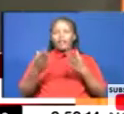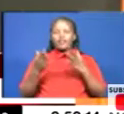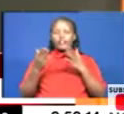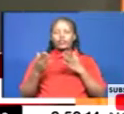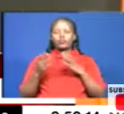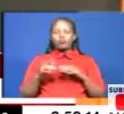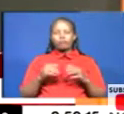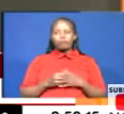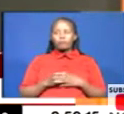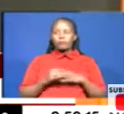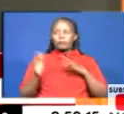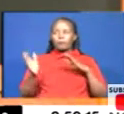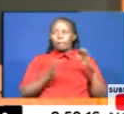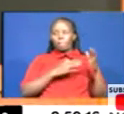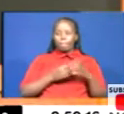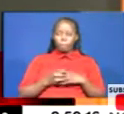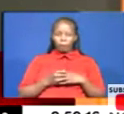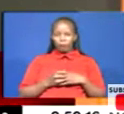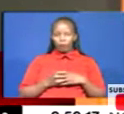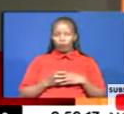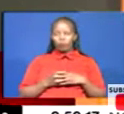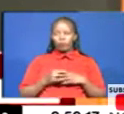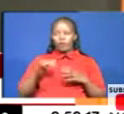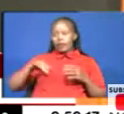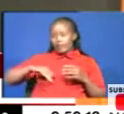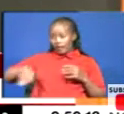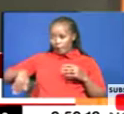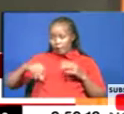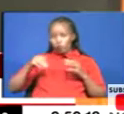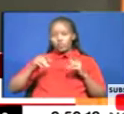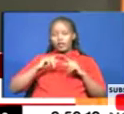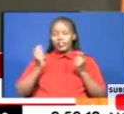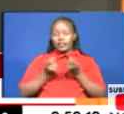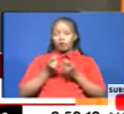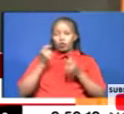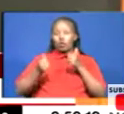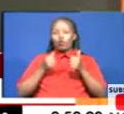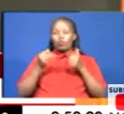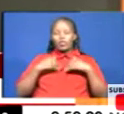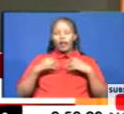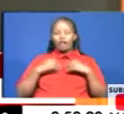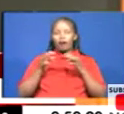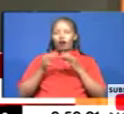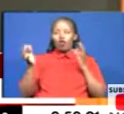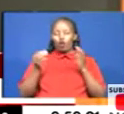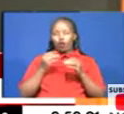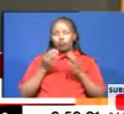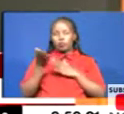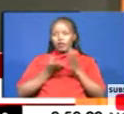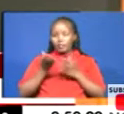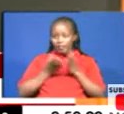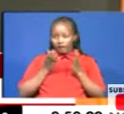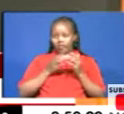Still in matters World Cup, the Indomitable Lions of Cameroon left out long-serving centre-back Michael from their squad in